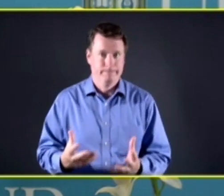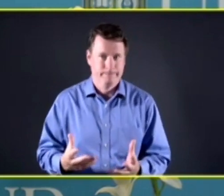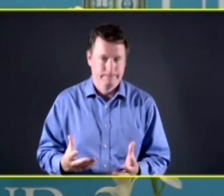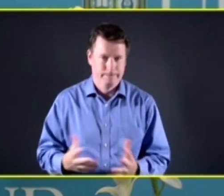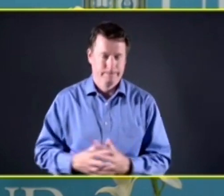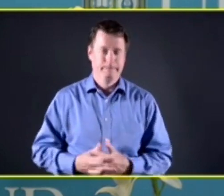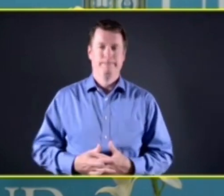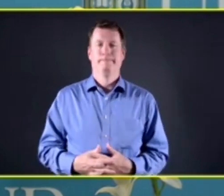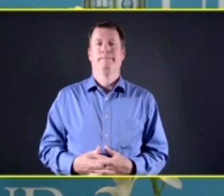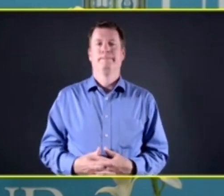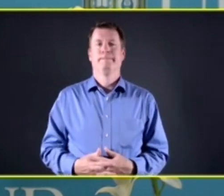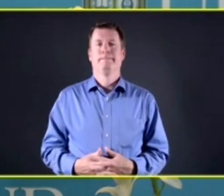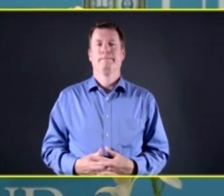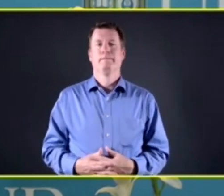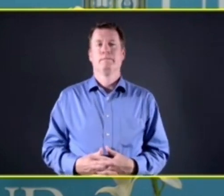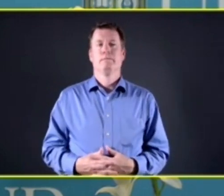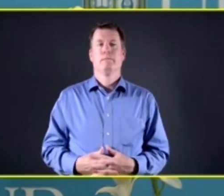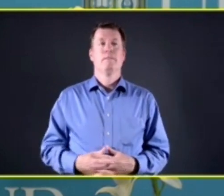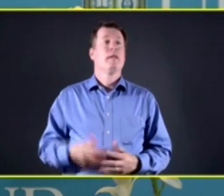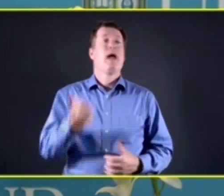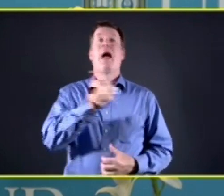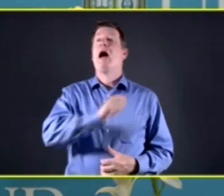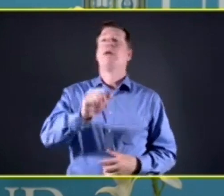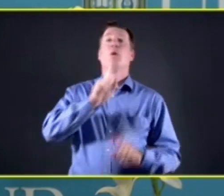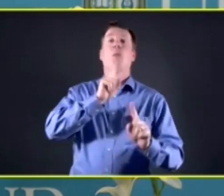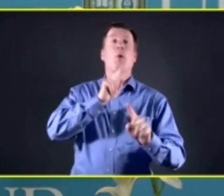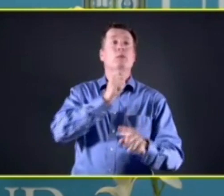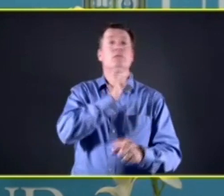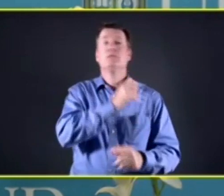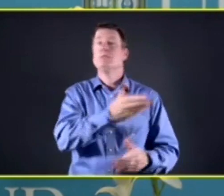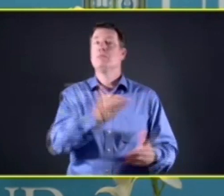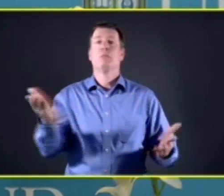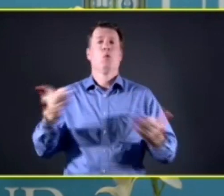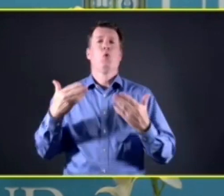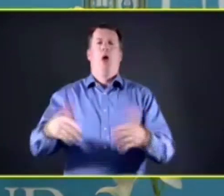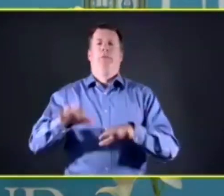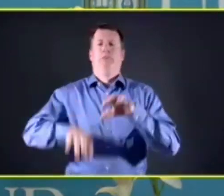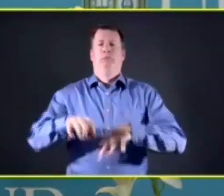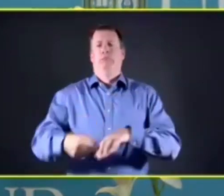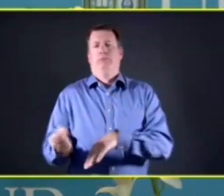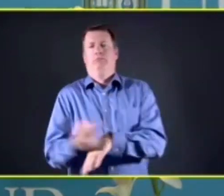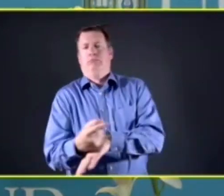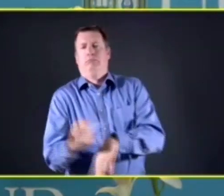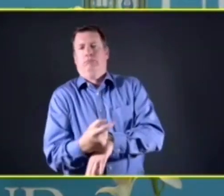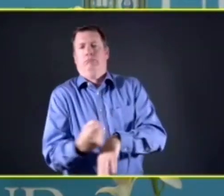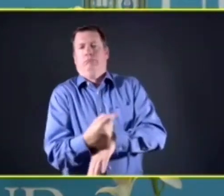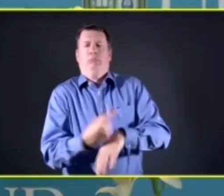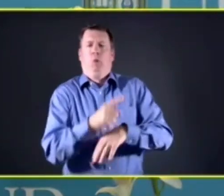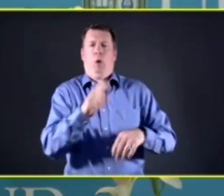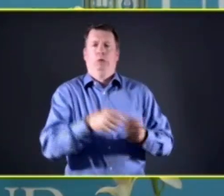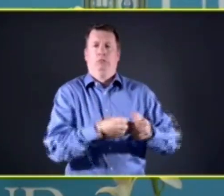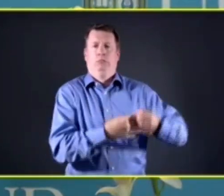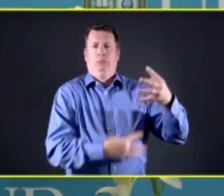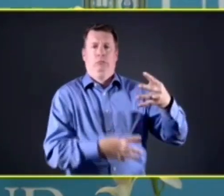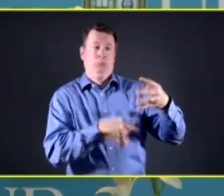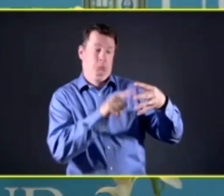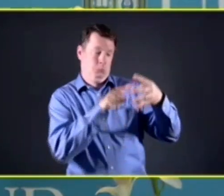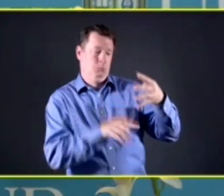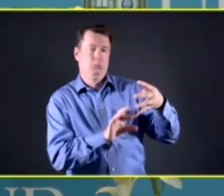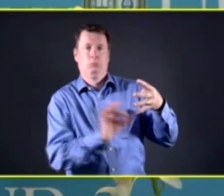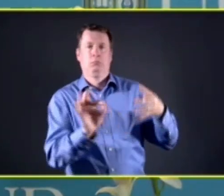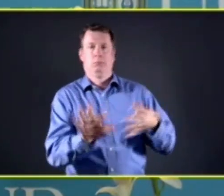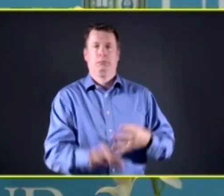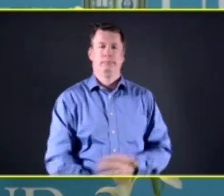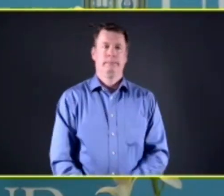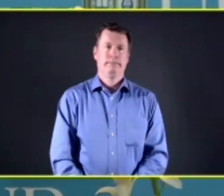chat in, Jane, if you have a question. I have a couple of final questions. Oh, and thank you, Brett, for letting us know that you could see and hear